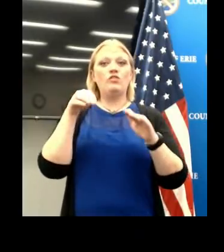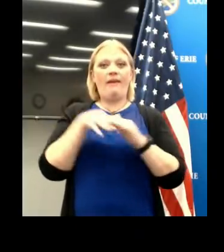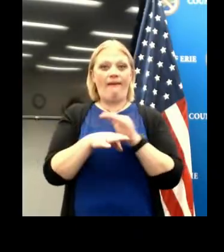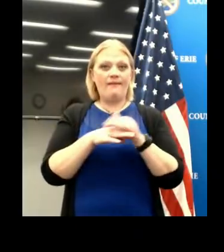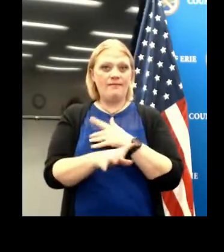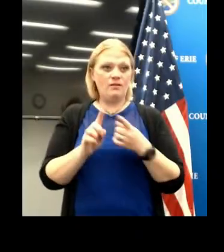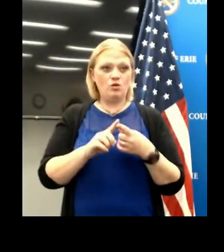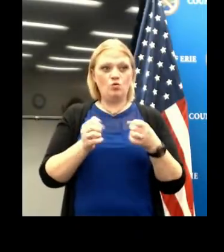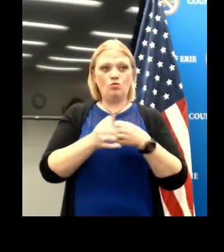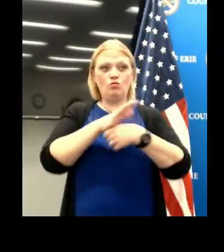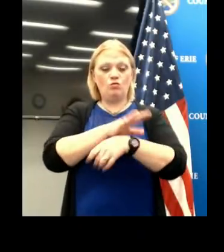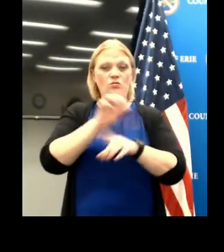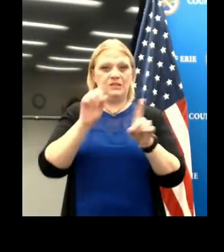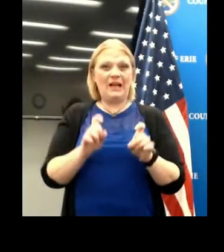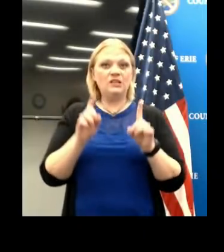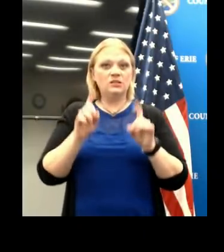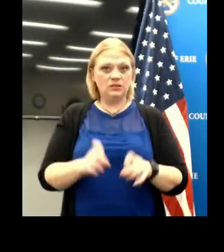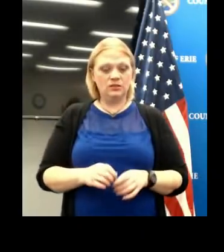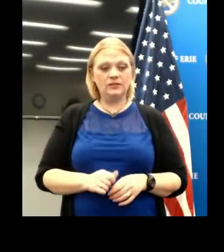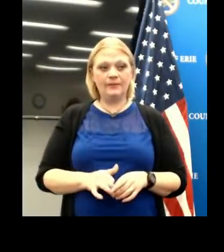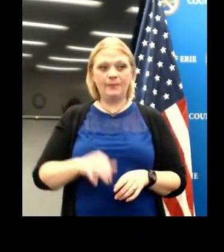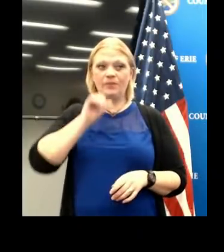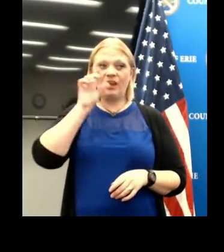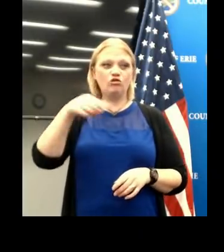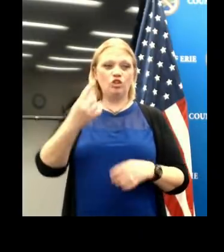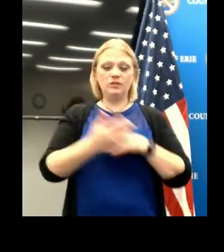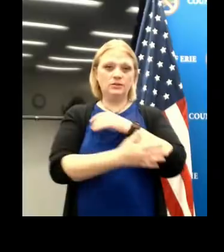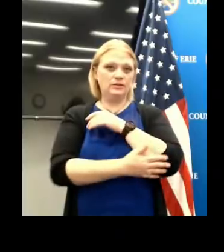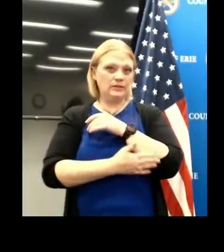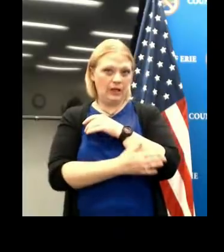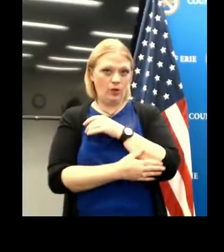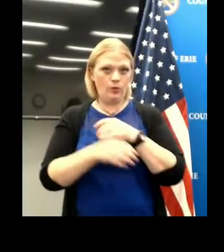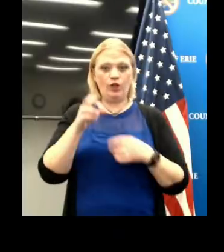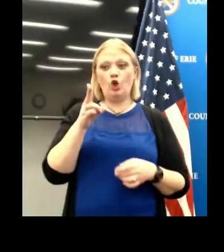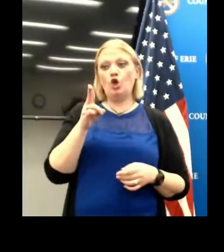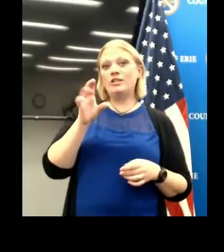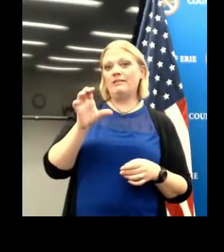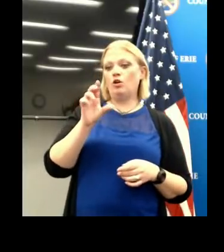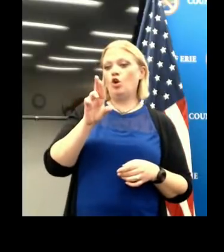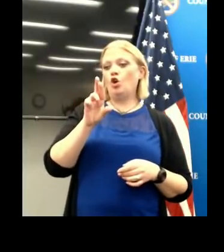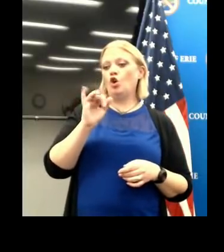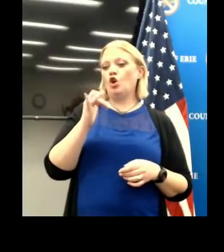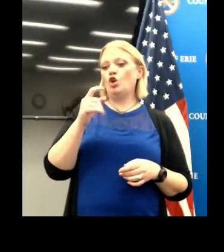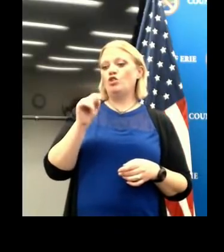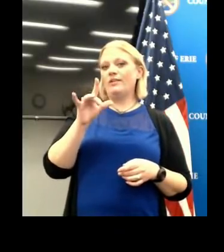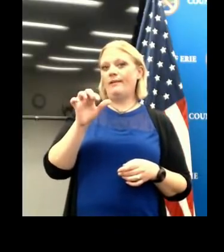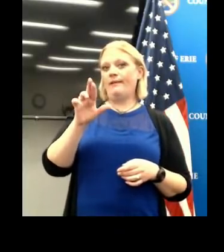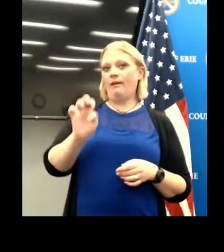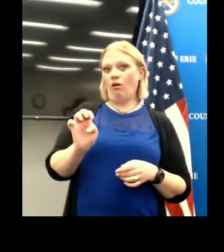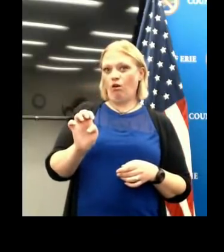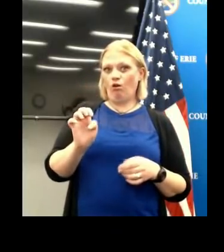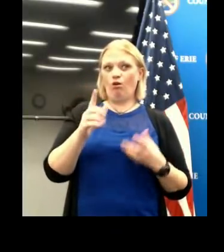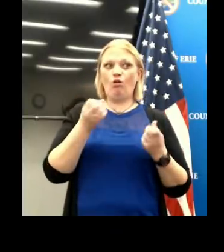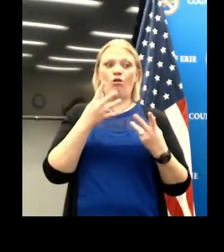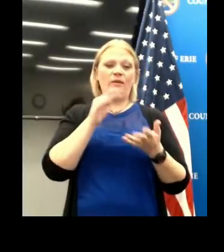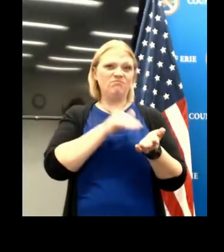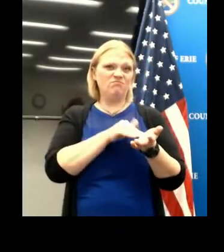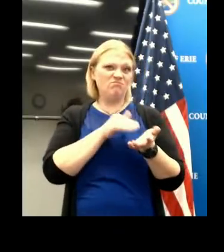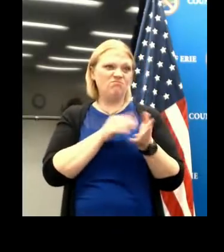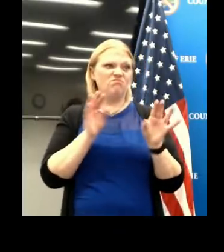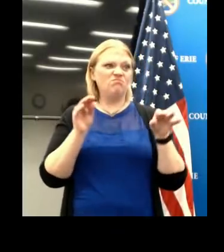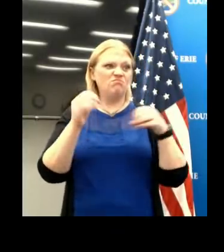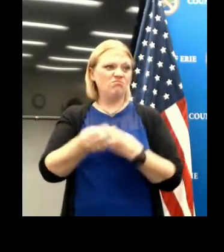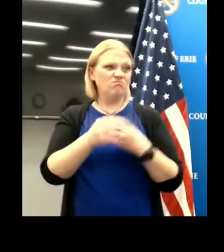to COVID-19 testing. Not just the county, the urgent care centers are all testing, many healthcare providers' offices